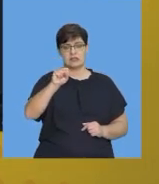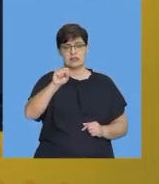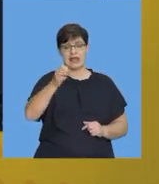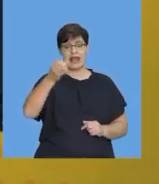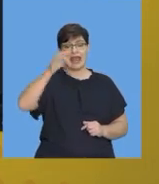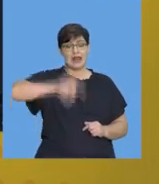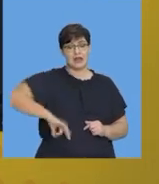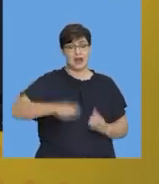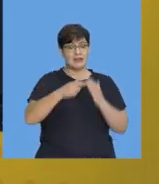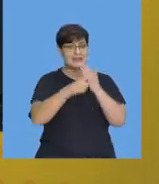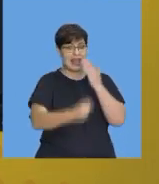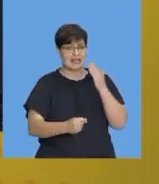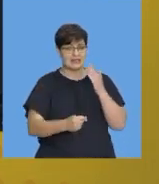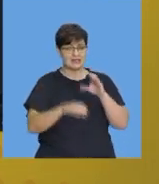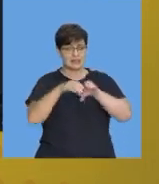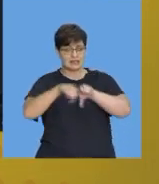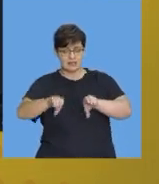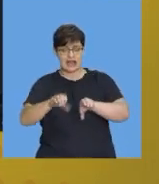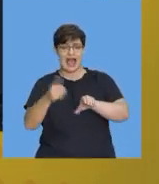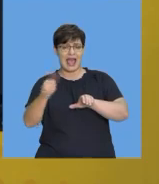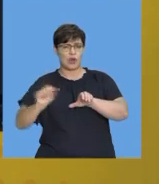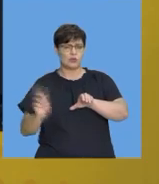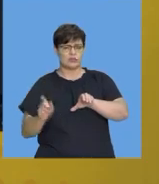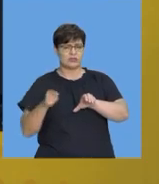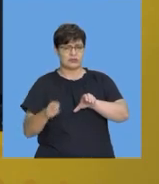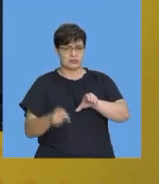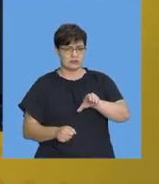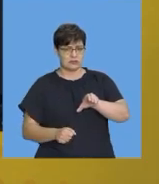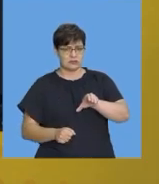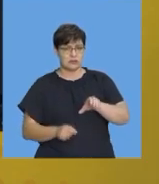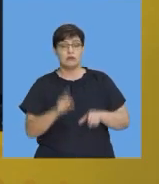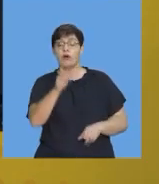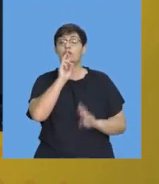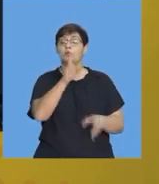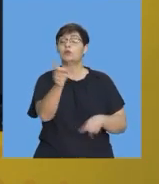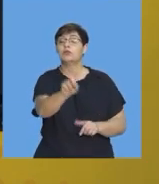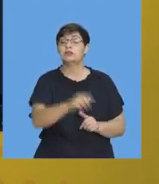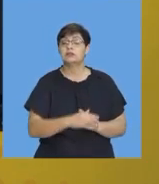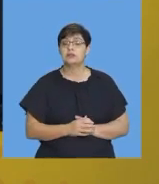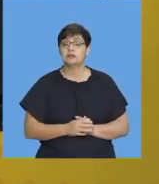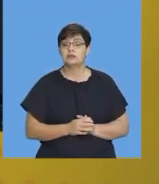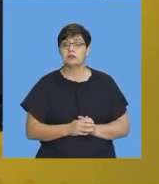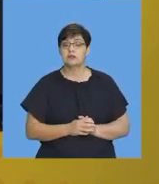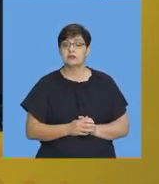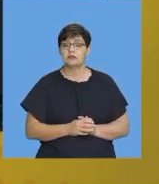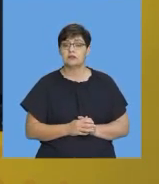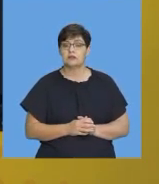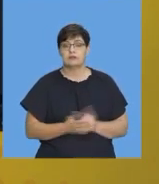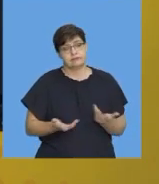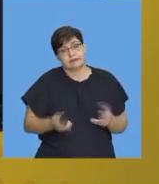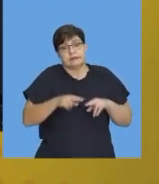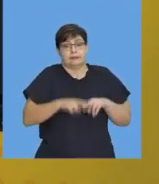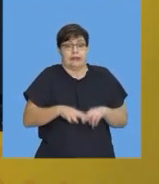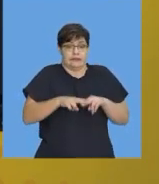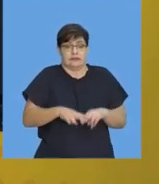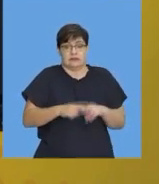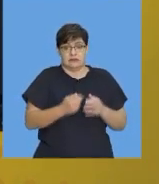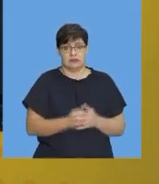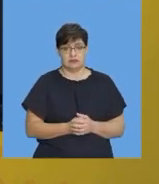tax? And what's your response? Your response should be, it